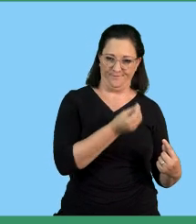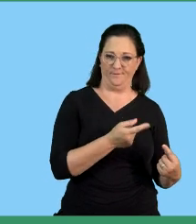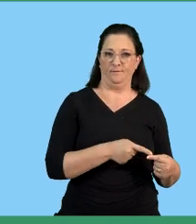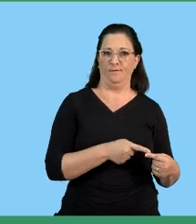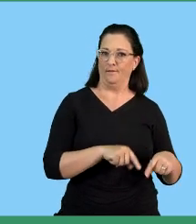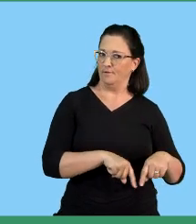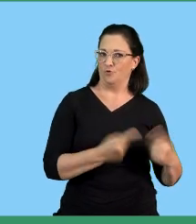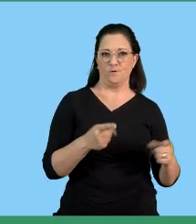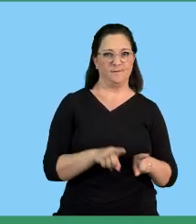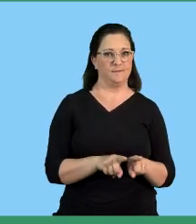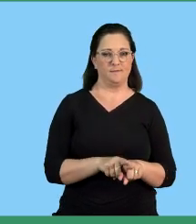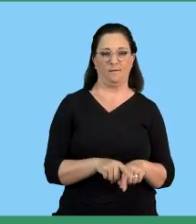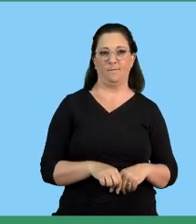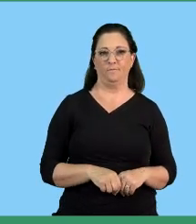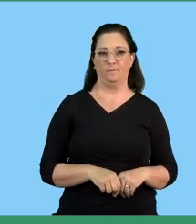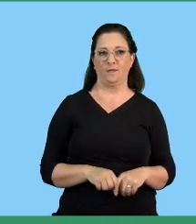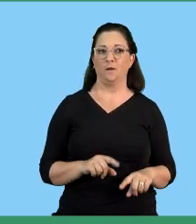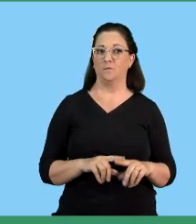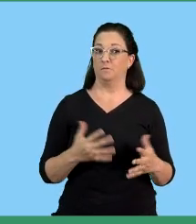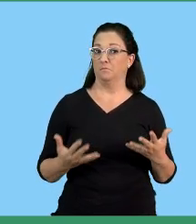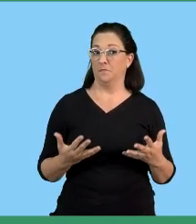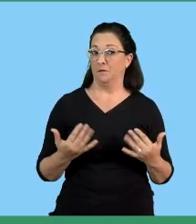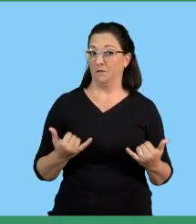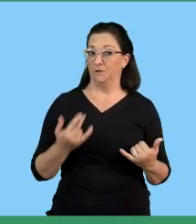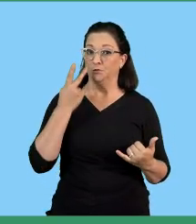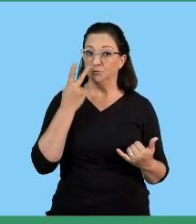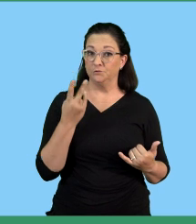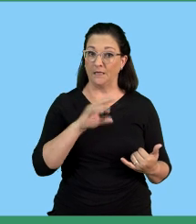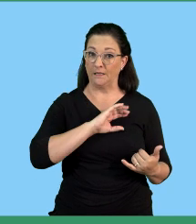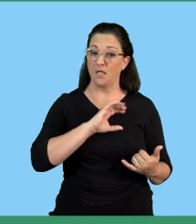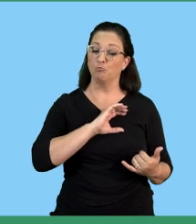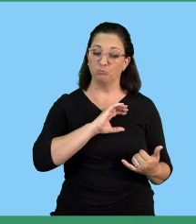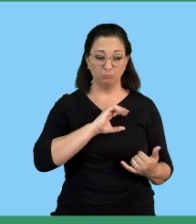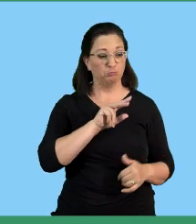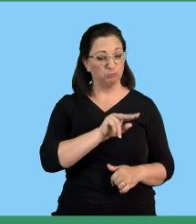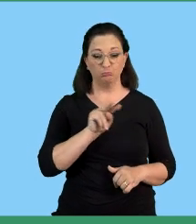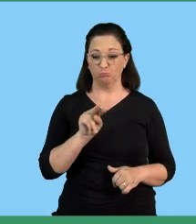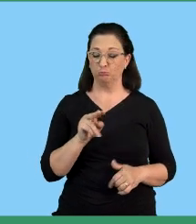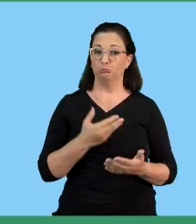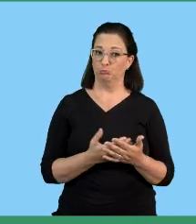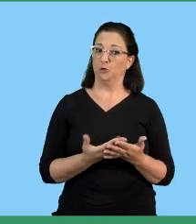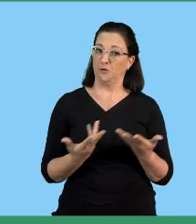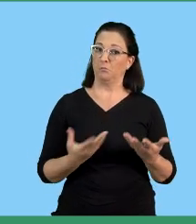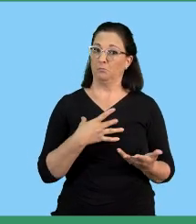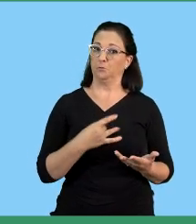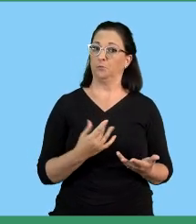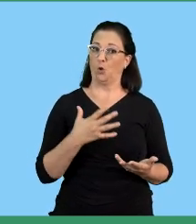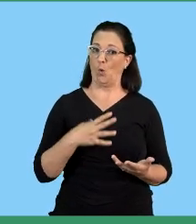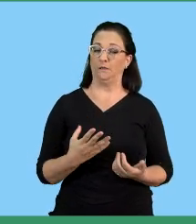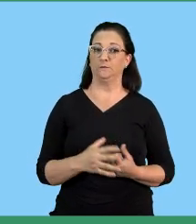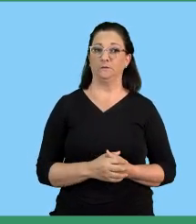unrelated. However, they may appeal to the existing or current customers. So I say to the matric learners to say,